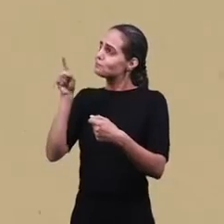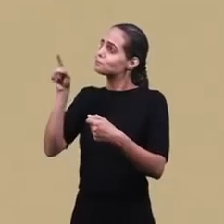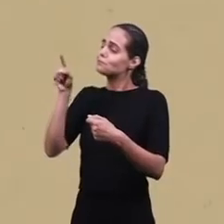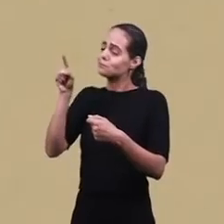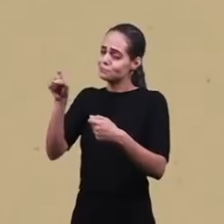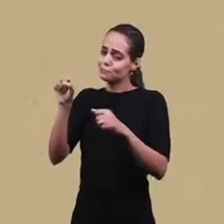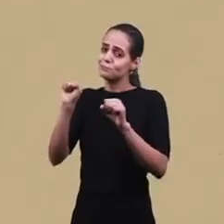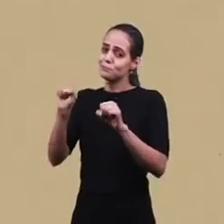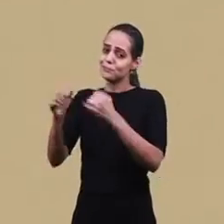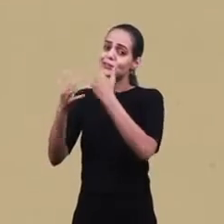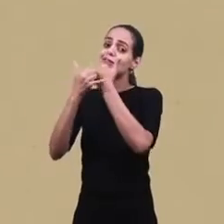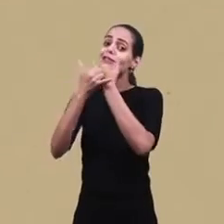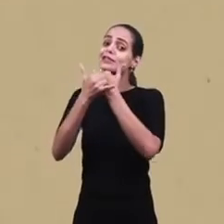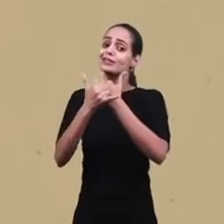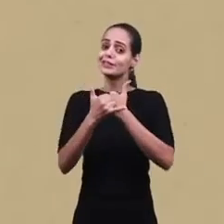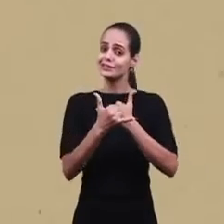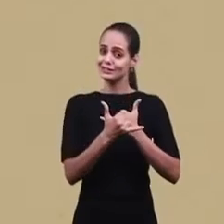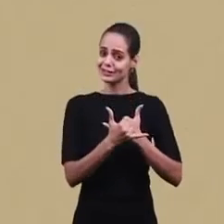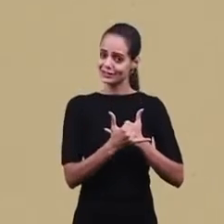é em